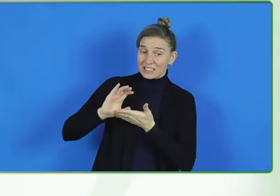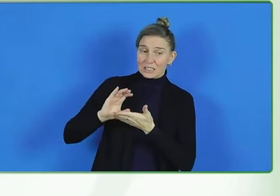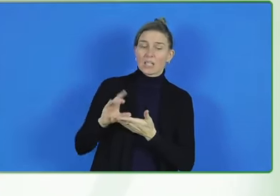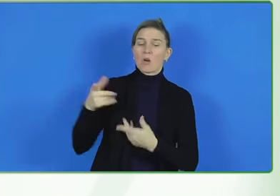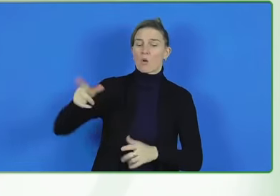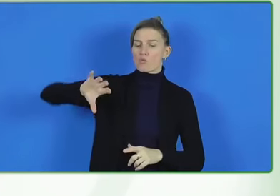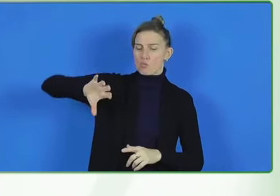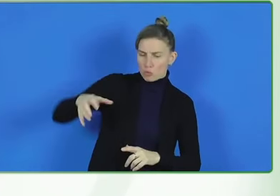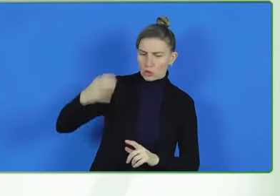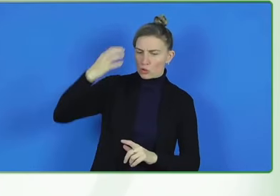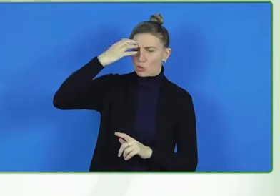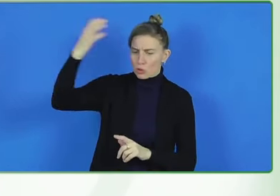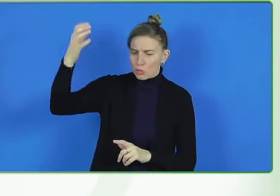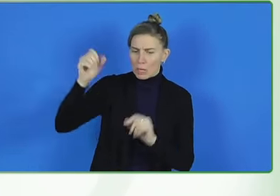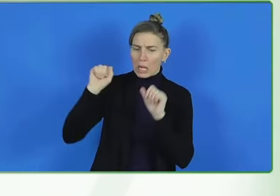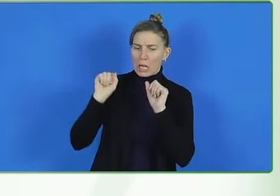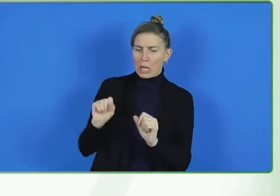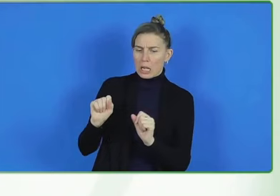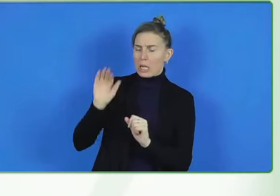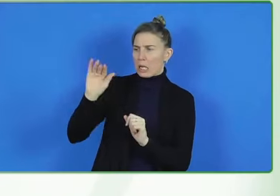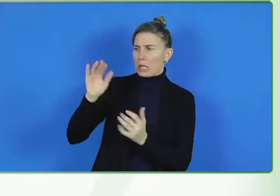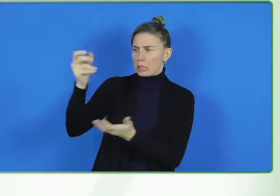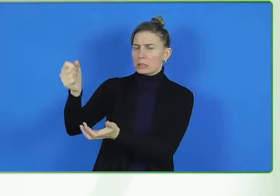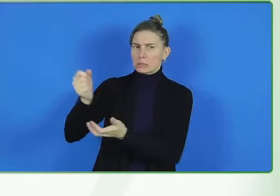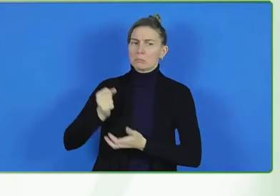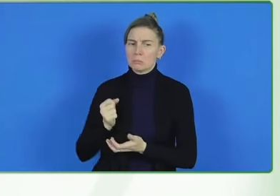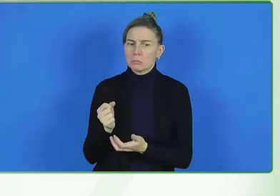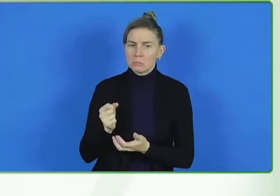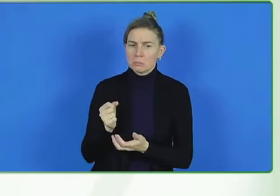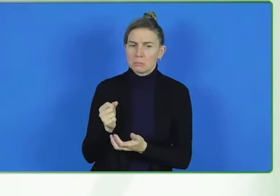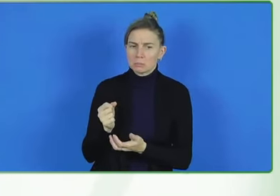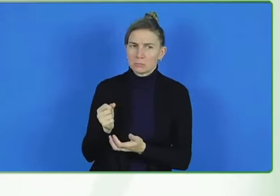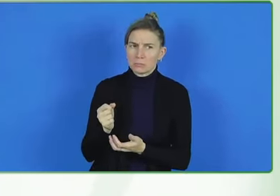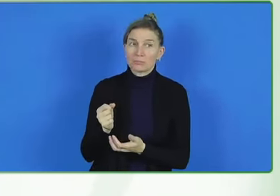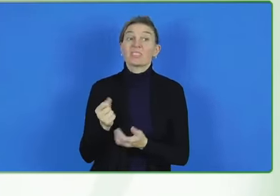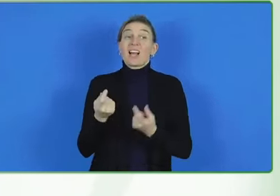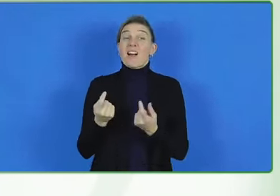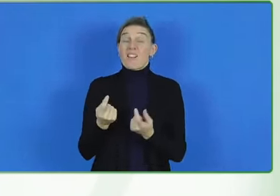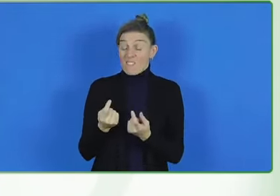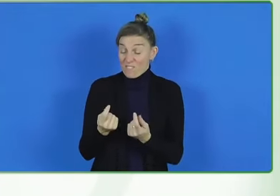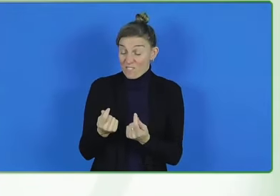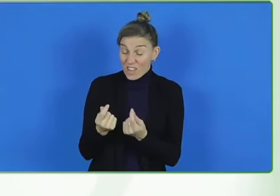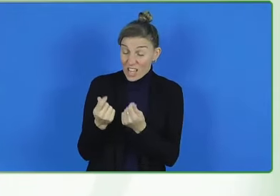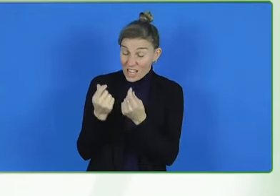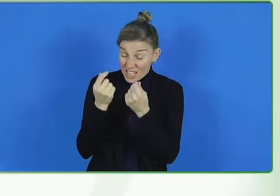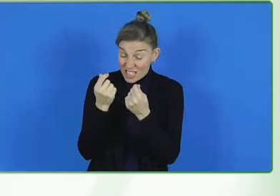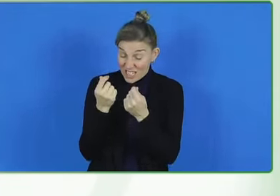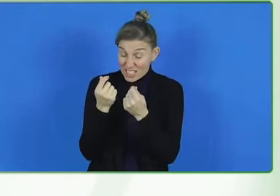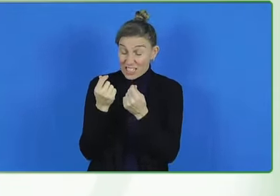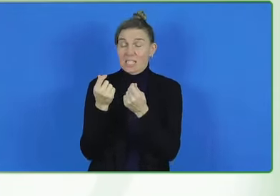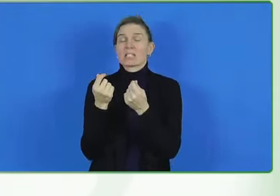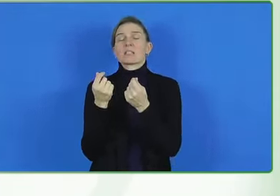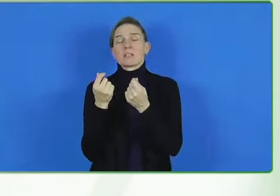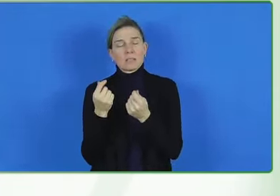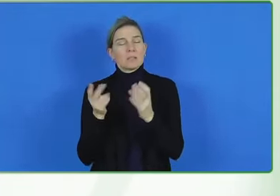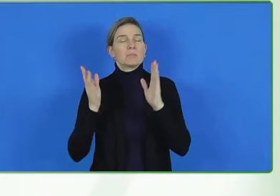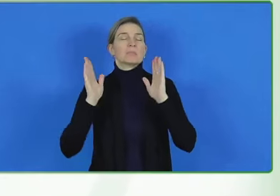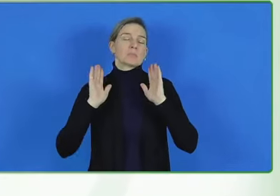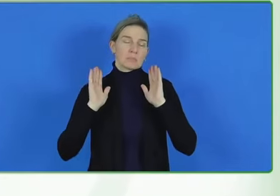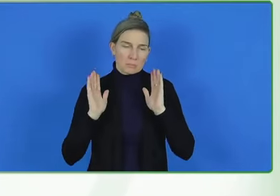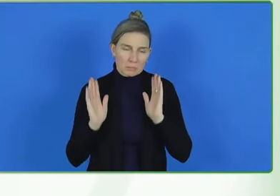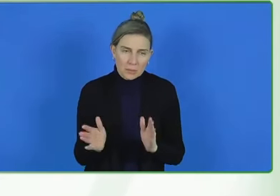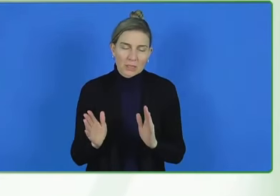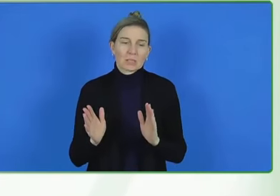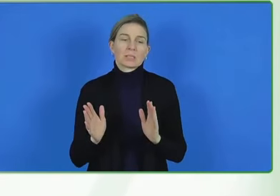and the state financing bodies. For financing to exist, there must be an